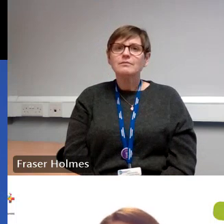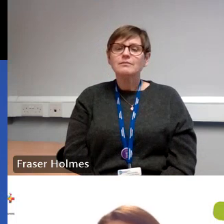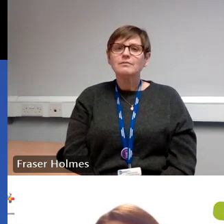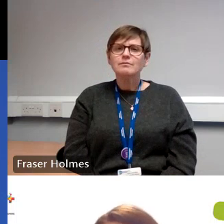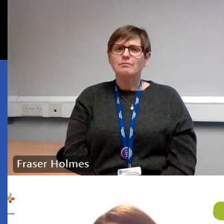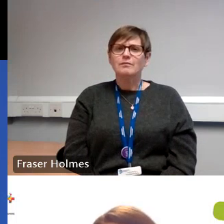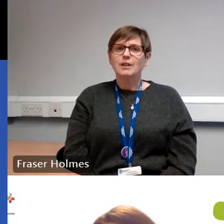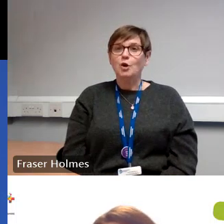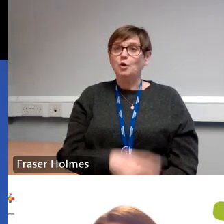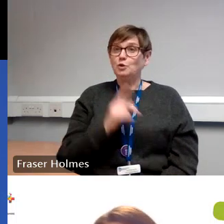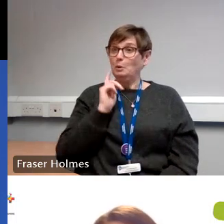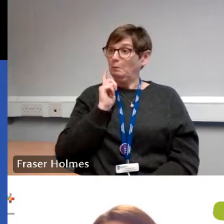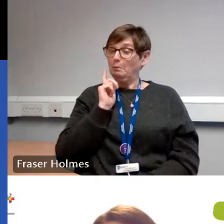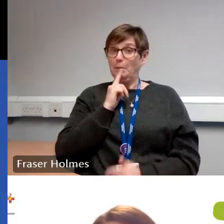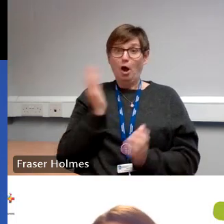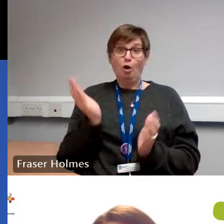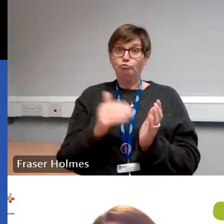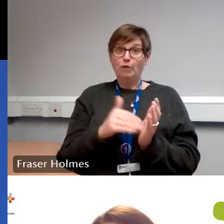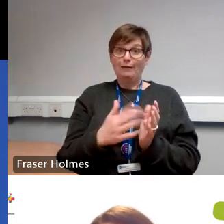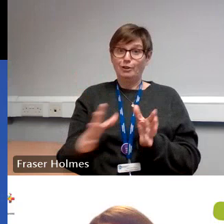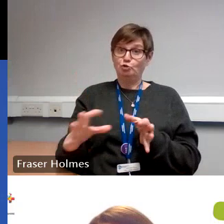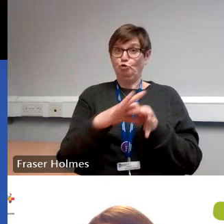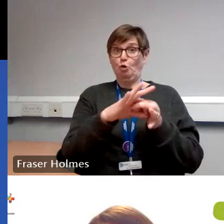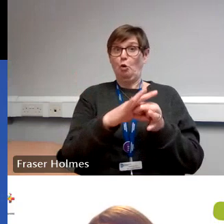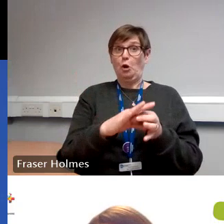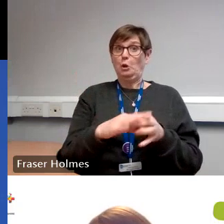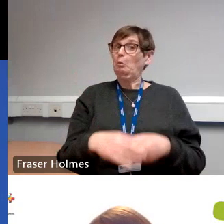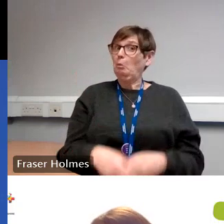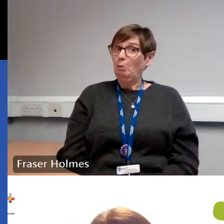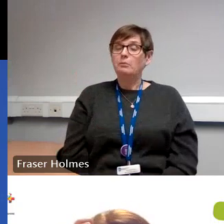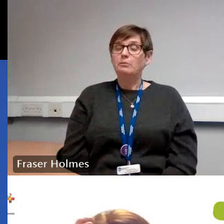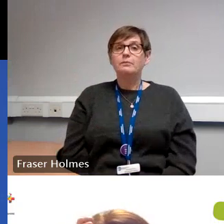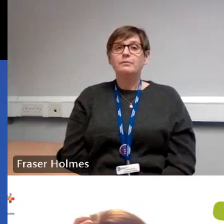Some people are arriving. Yeah.